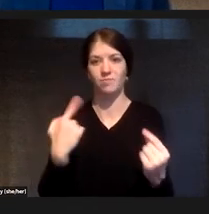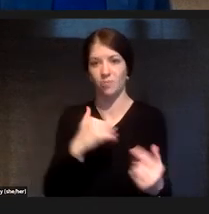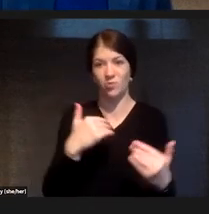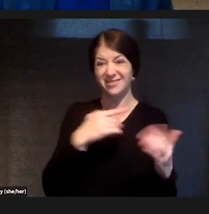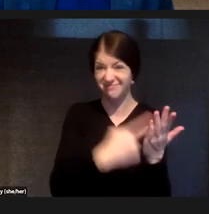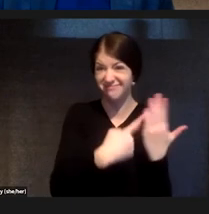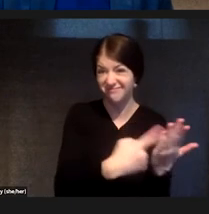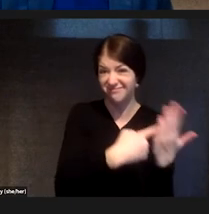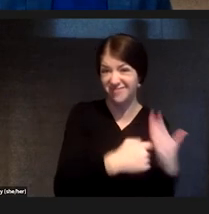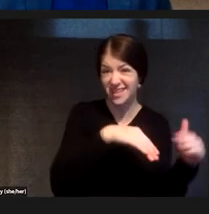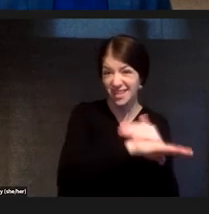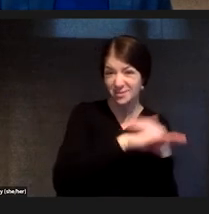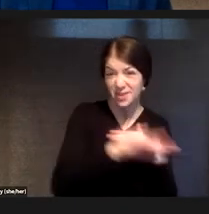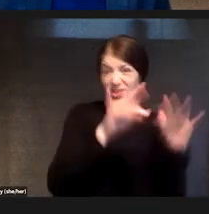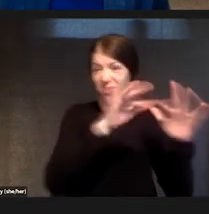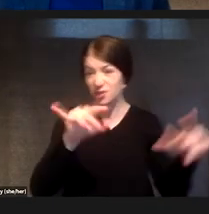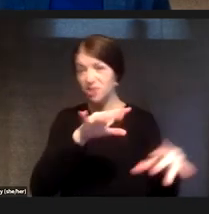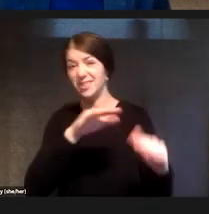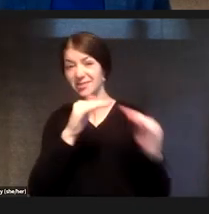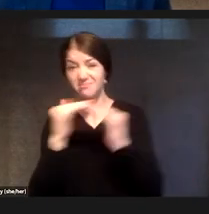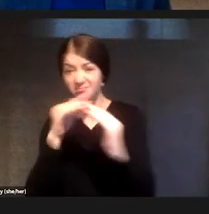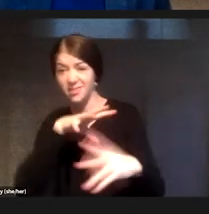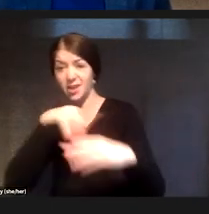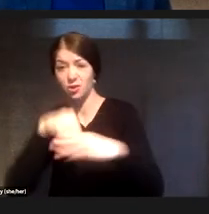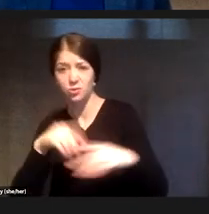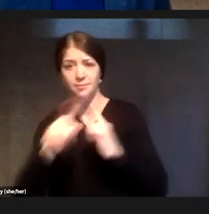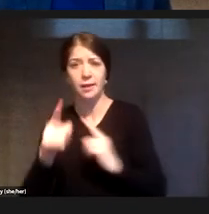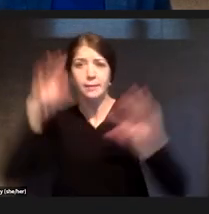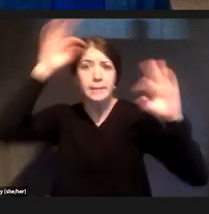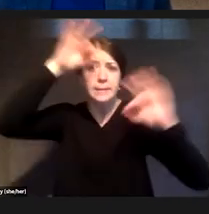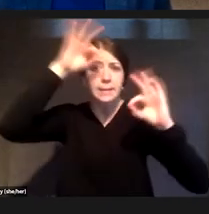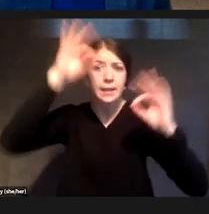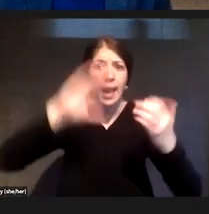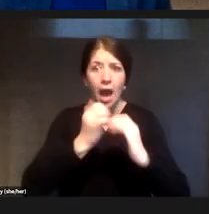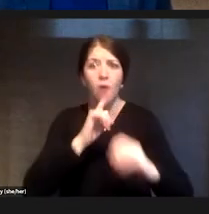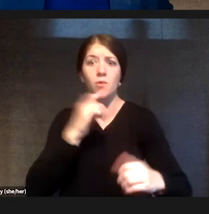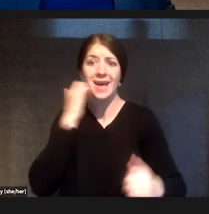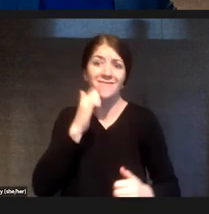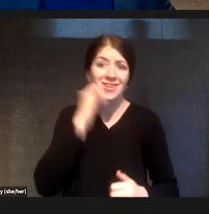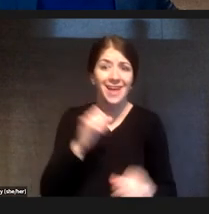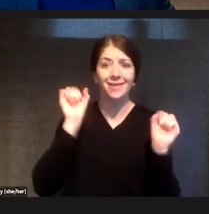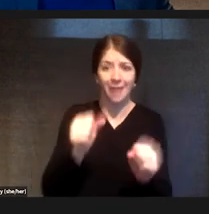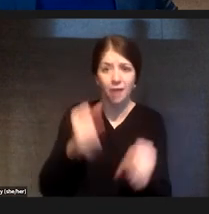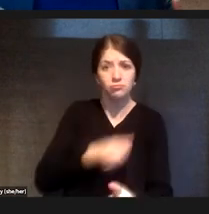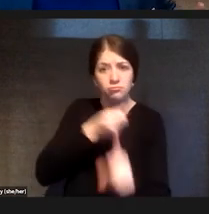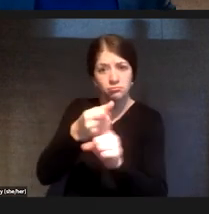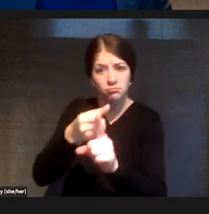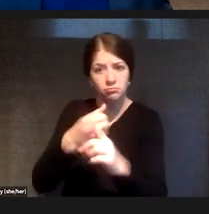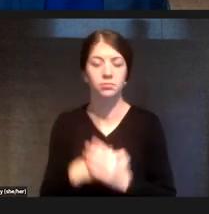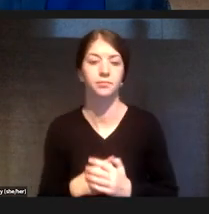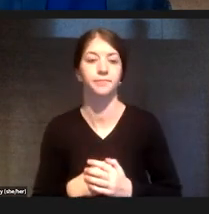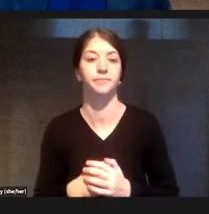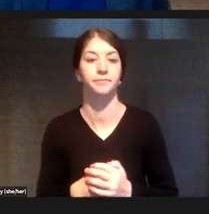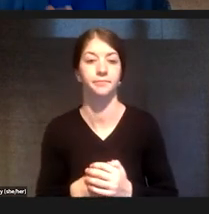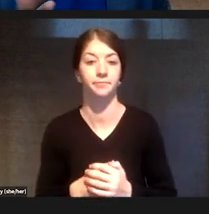accessibility, yet we don't know what we can do in our day-to-day lives to then make change. Now, what I am trying to do and what we are trying to do